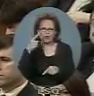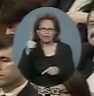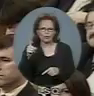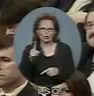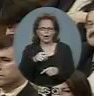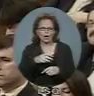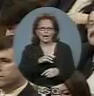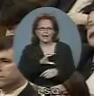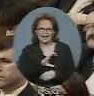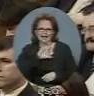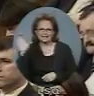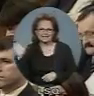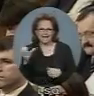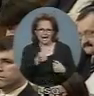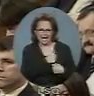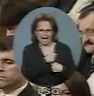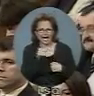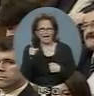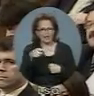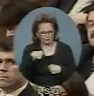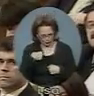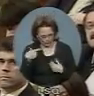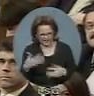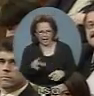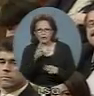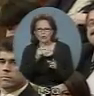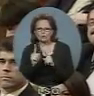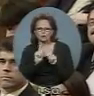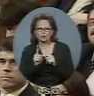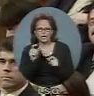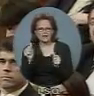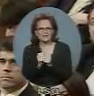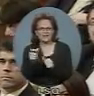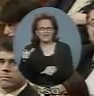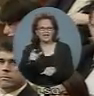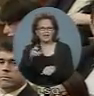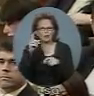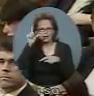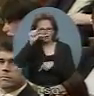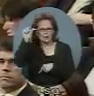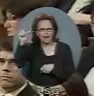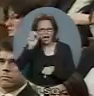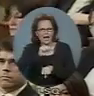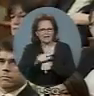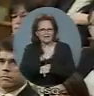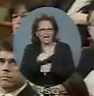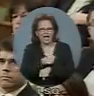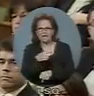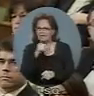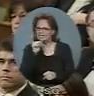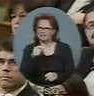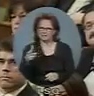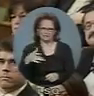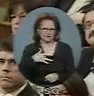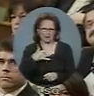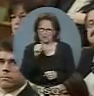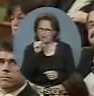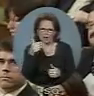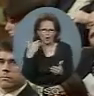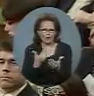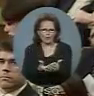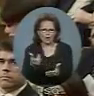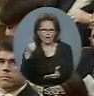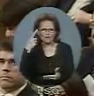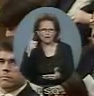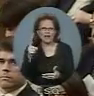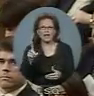days. We have found no evidence there is any access blocked to the prisons. In fact, Mr. Speaker, not only are Afghan authorities agreeing